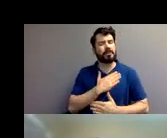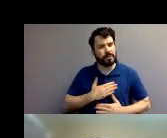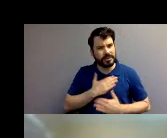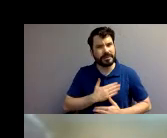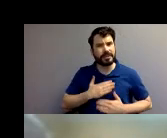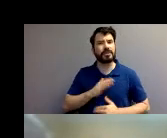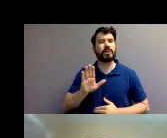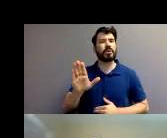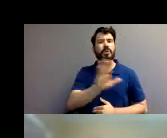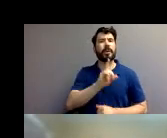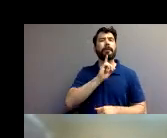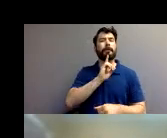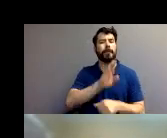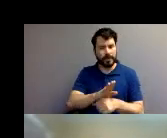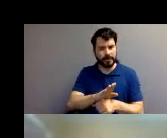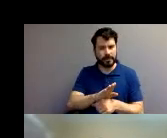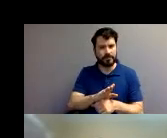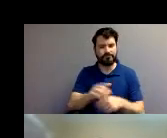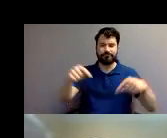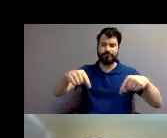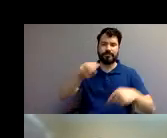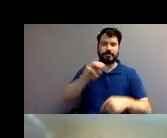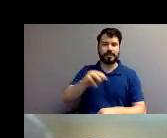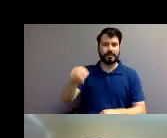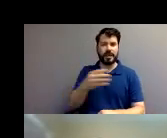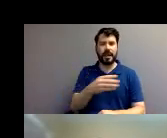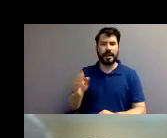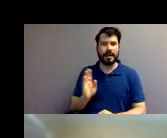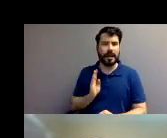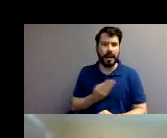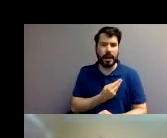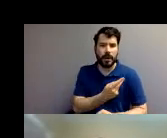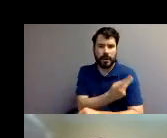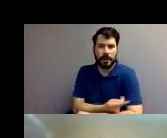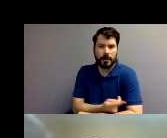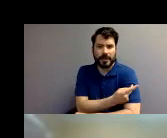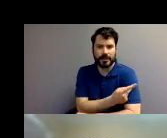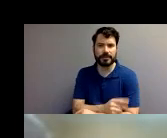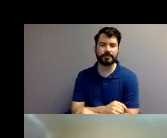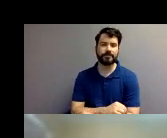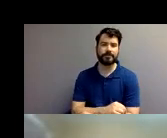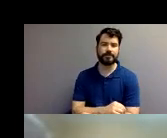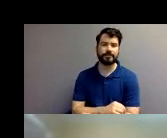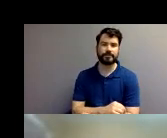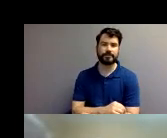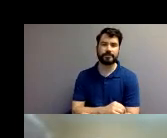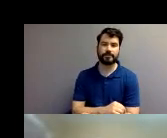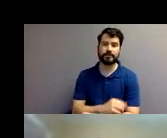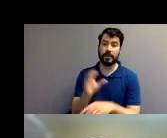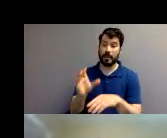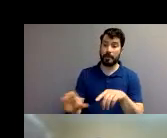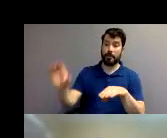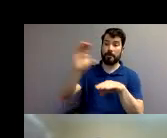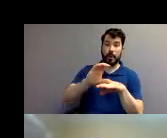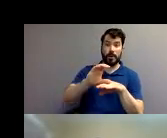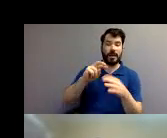commitment to Michigan Medicine and to our patients. While the bonus is no way offset the